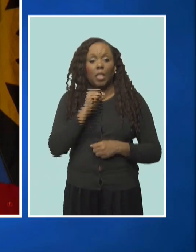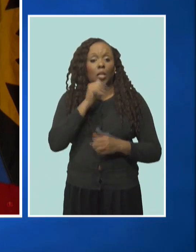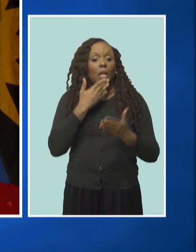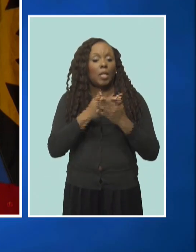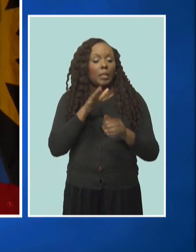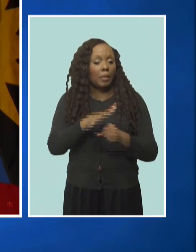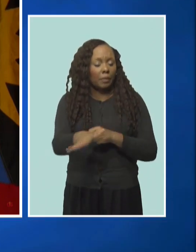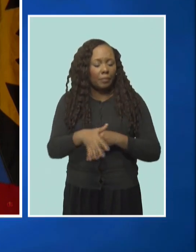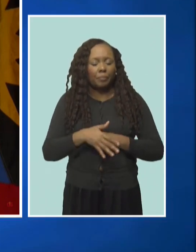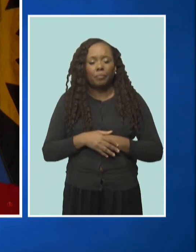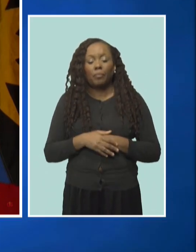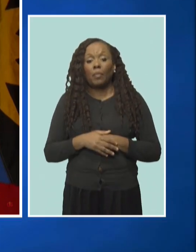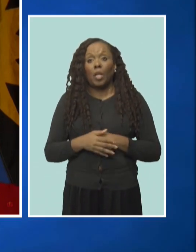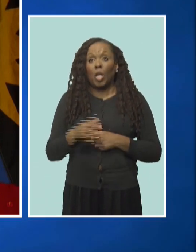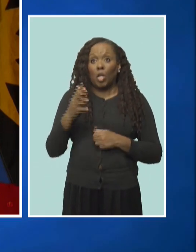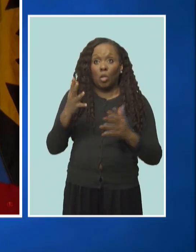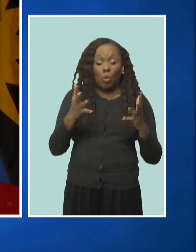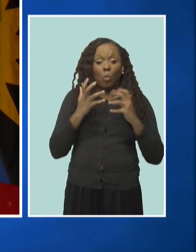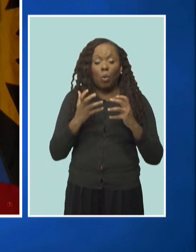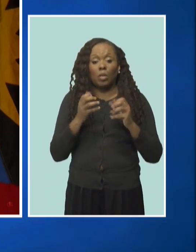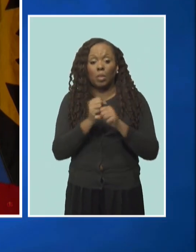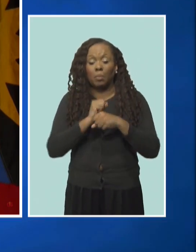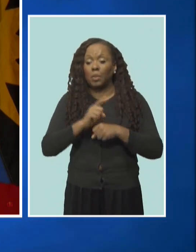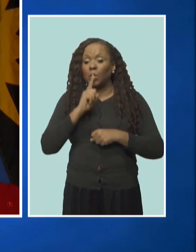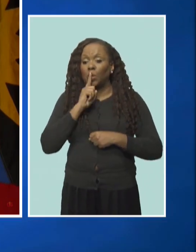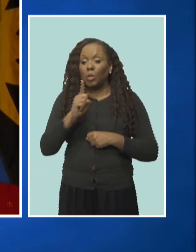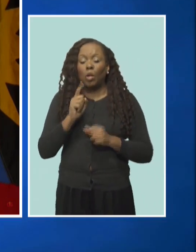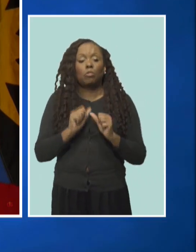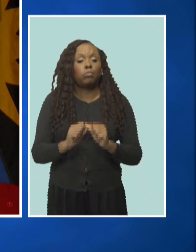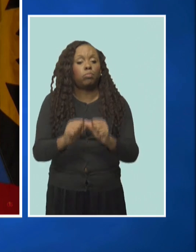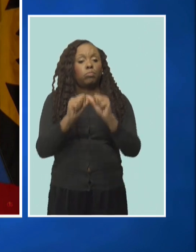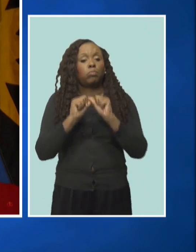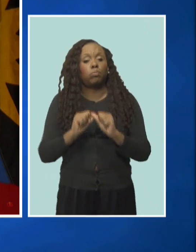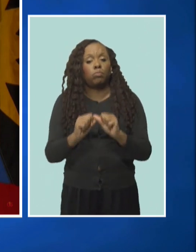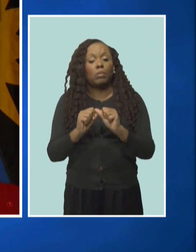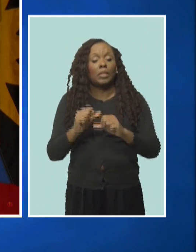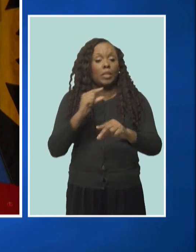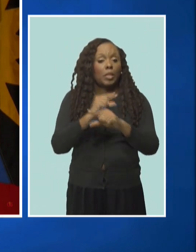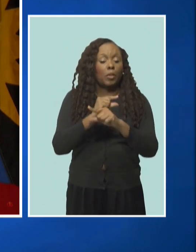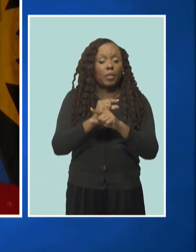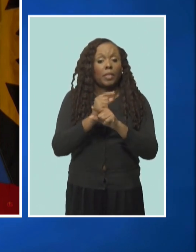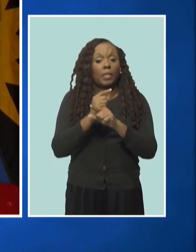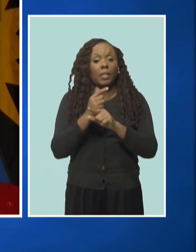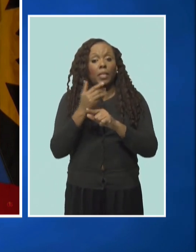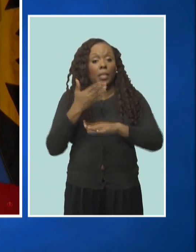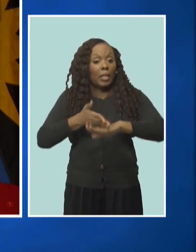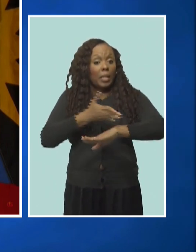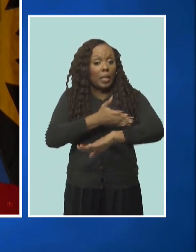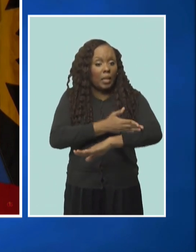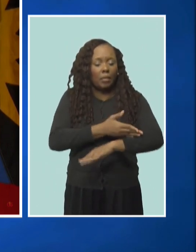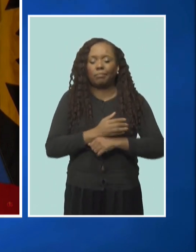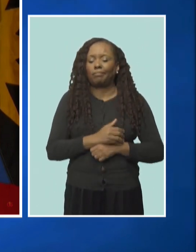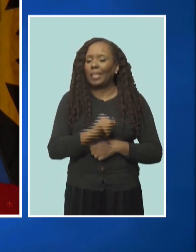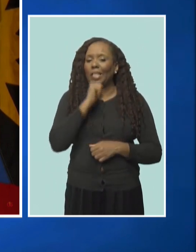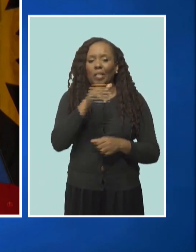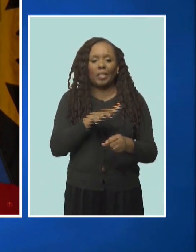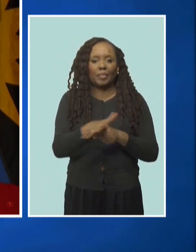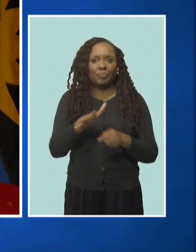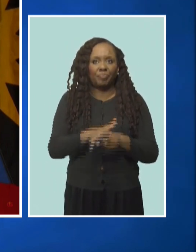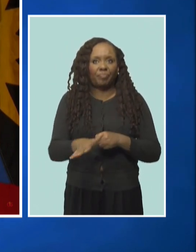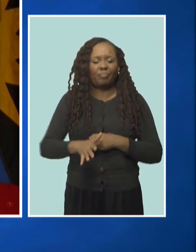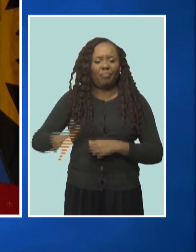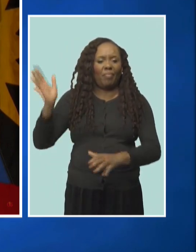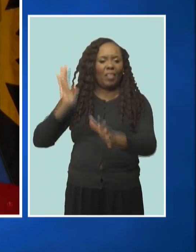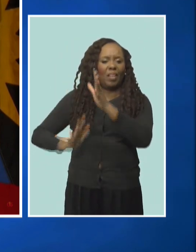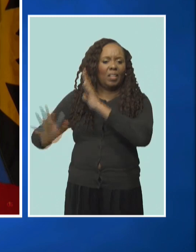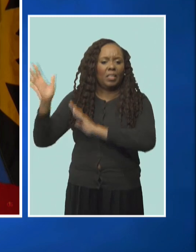the security situation of Haiti. 30 years ago, when I came to public life, my Prime Minister at the time made his first